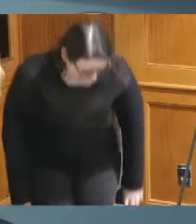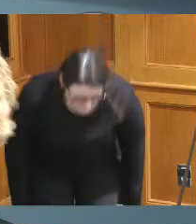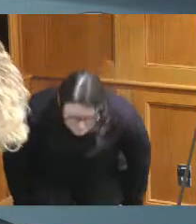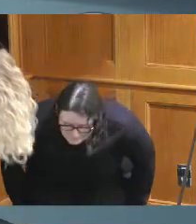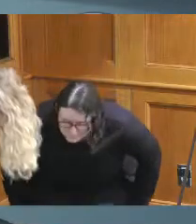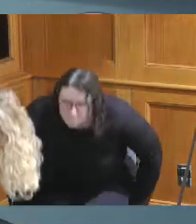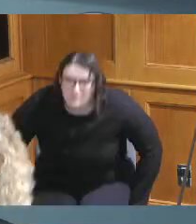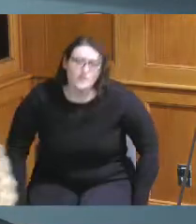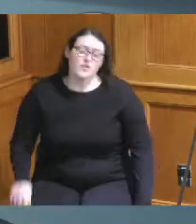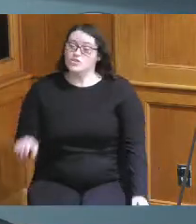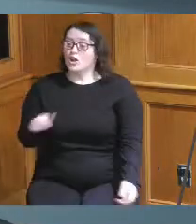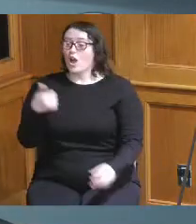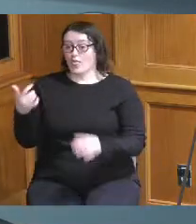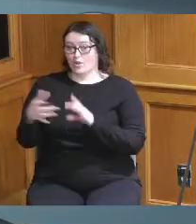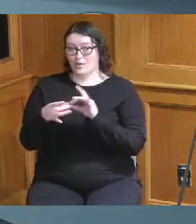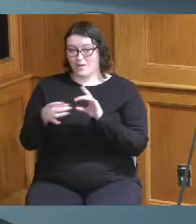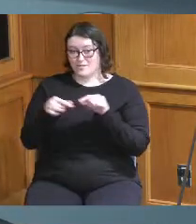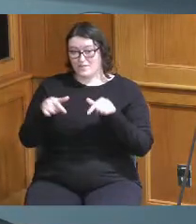related to this public hearing?